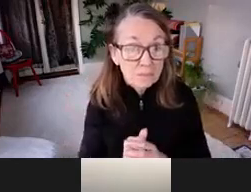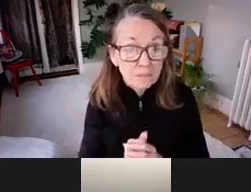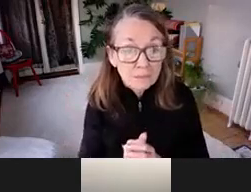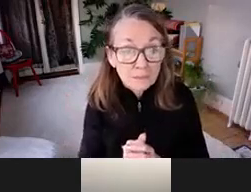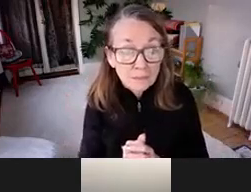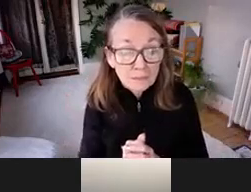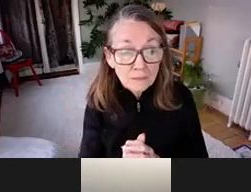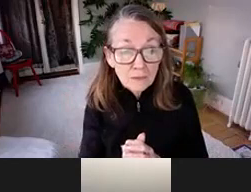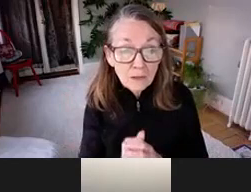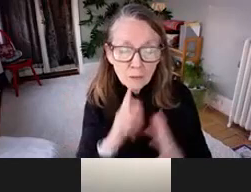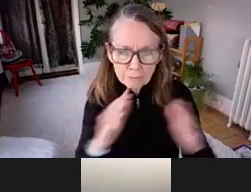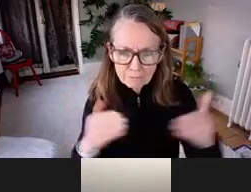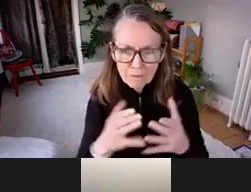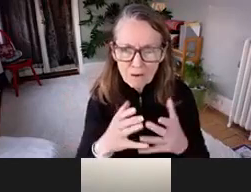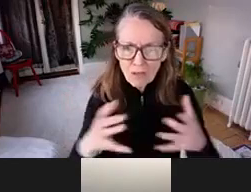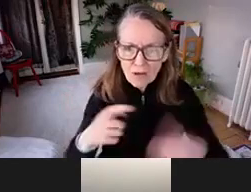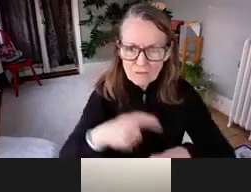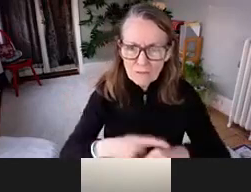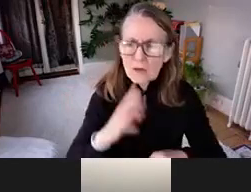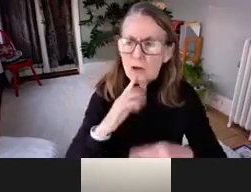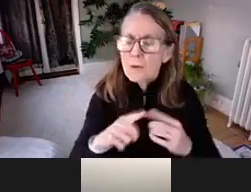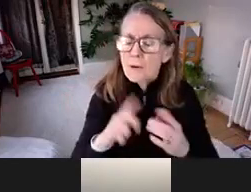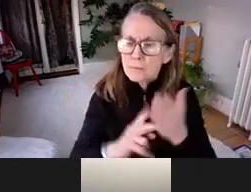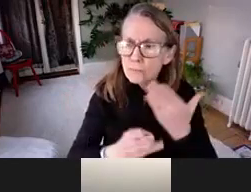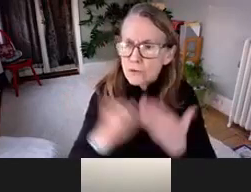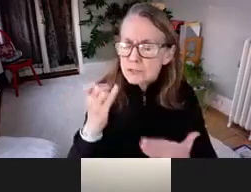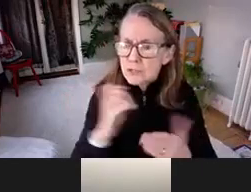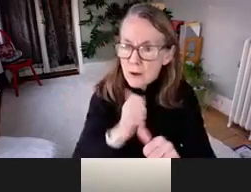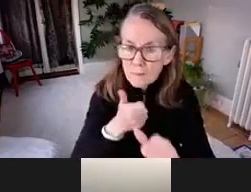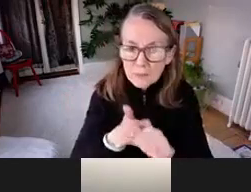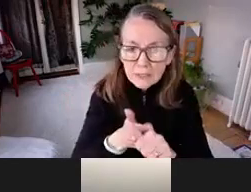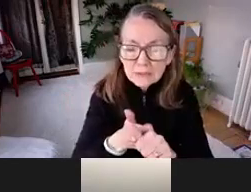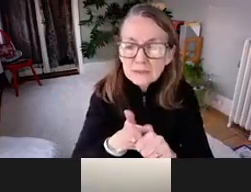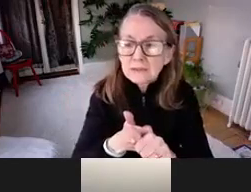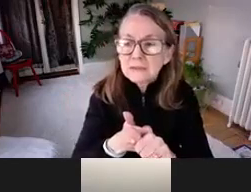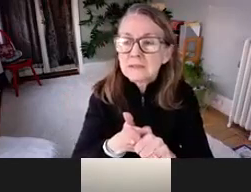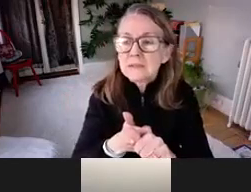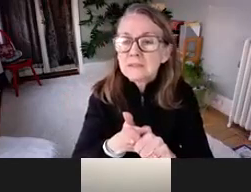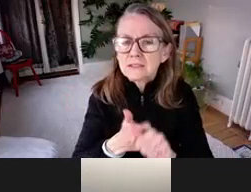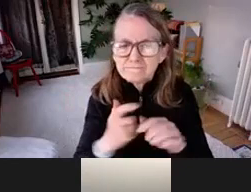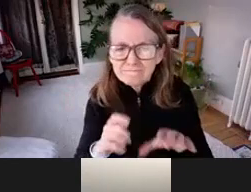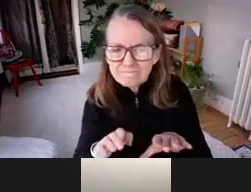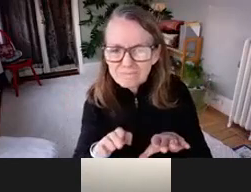lot of time talking about project update and wrapped up before the end of 2020.